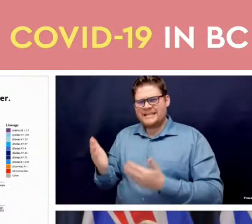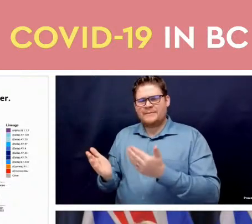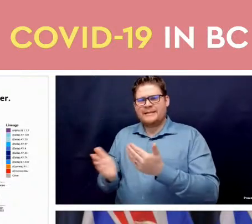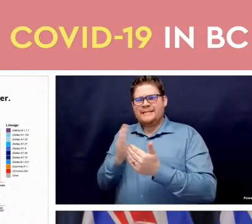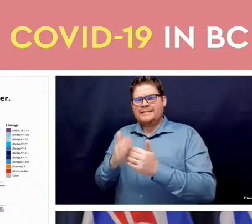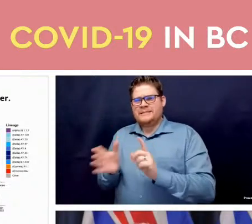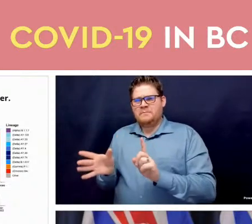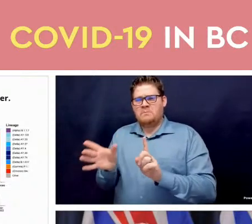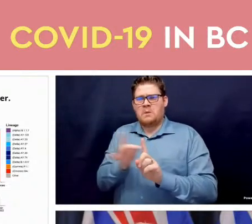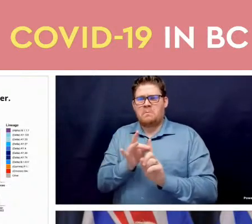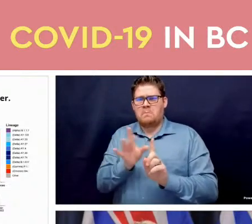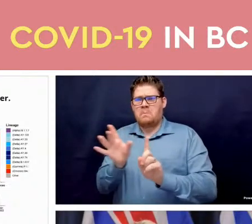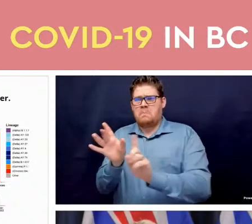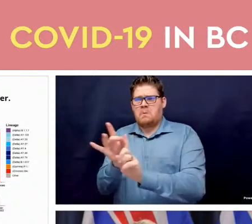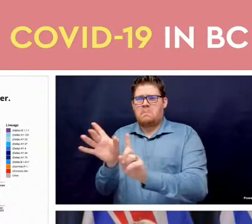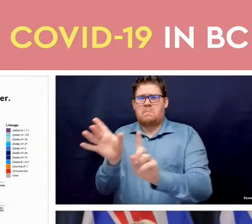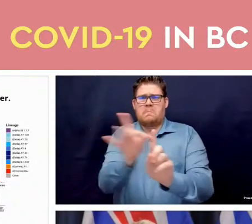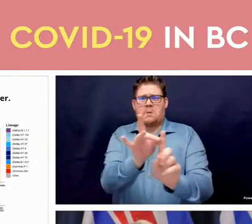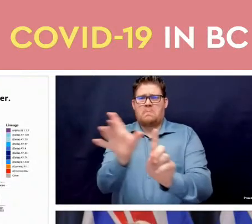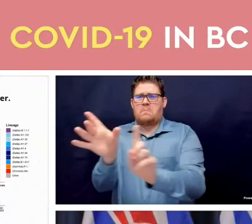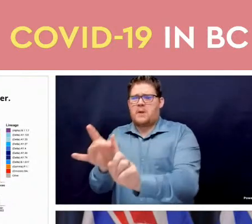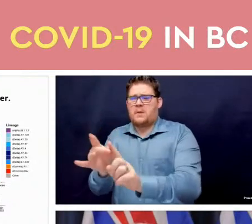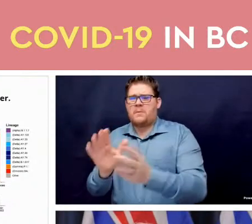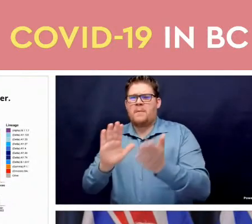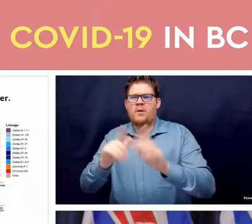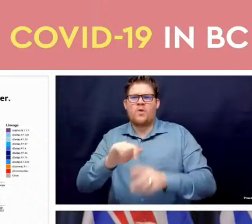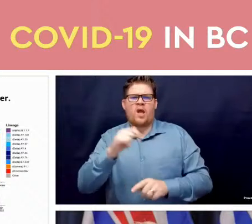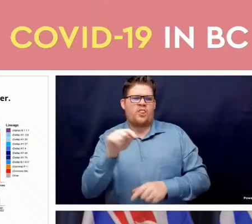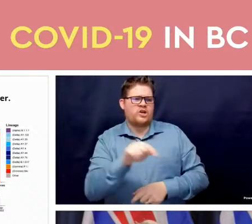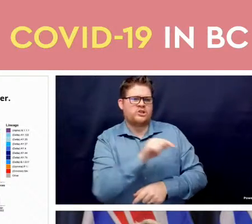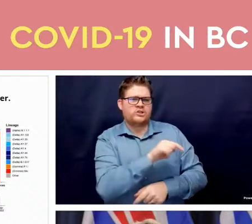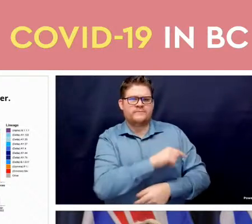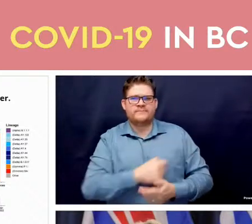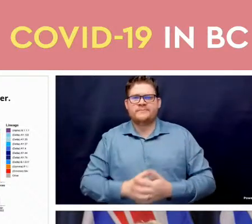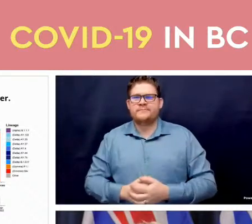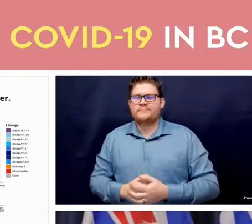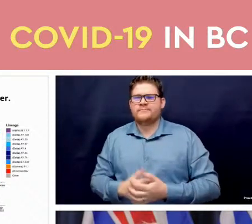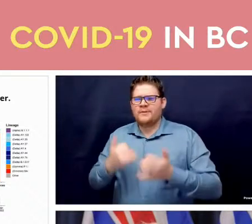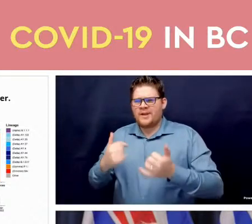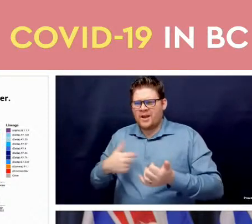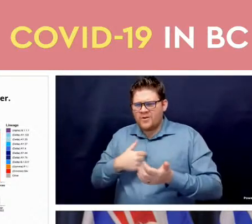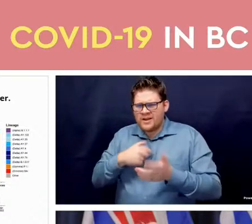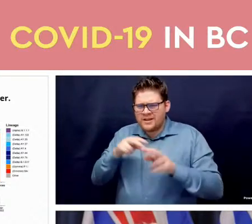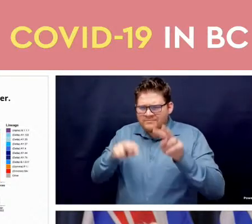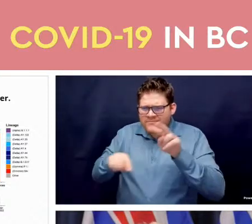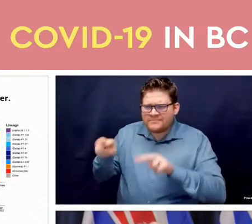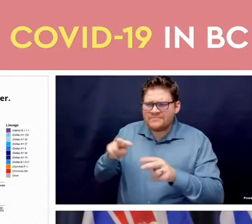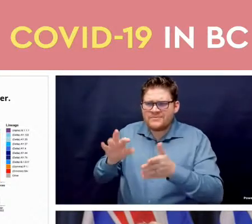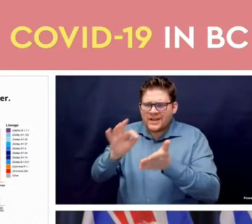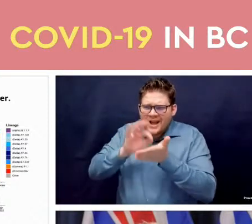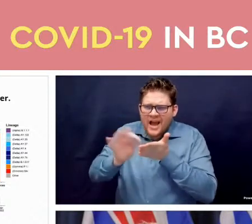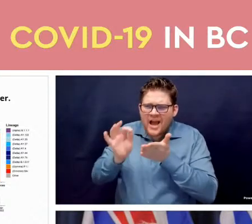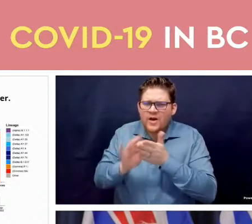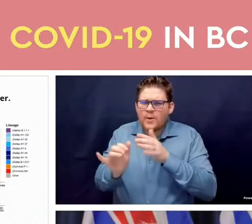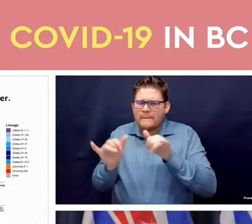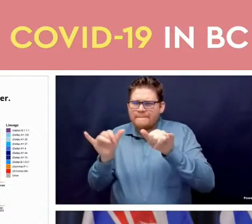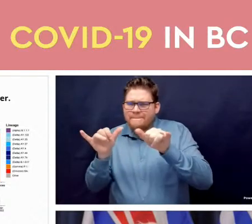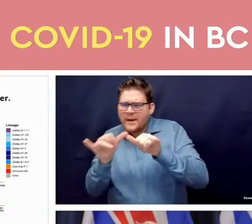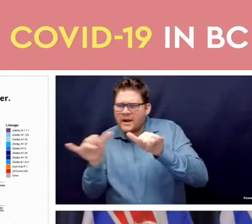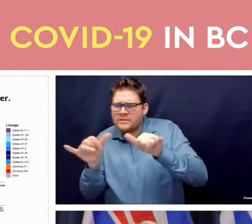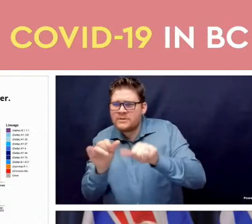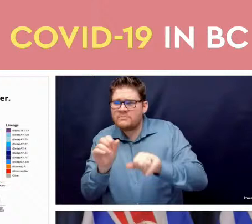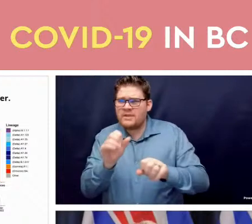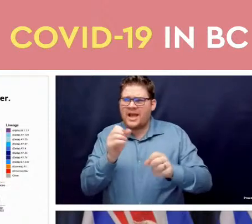things. One is numbers of people in hospital, how long they stay there, but also the fact that this is infecting healthcare